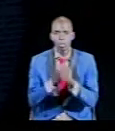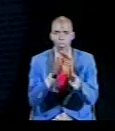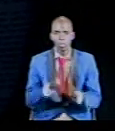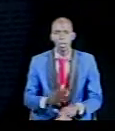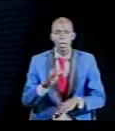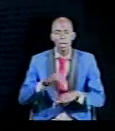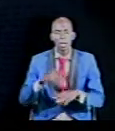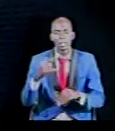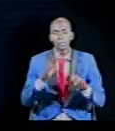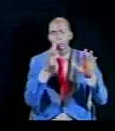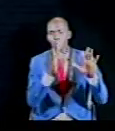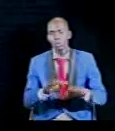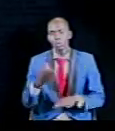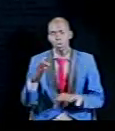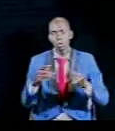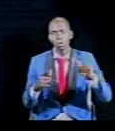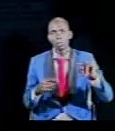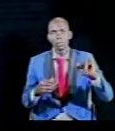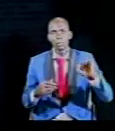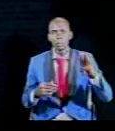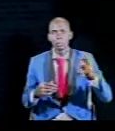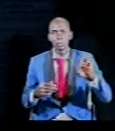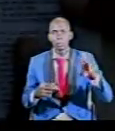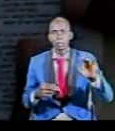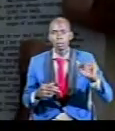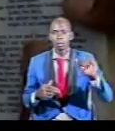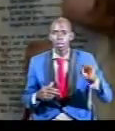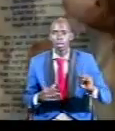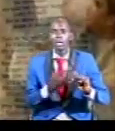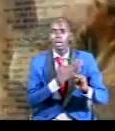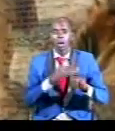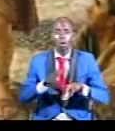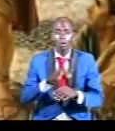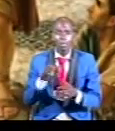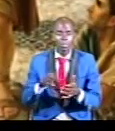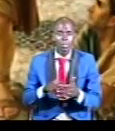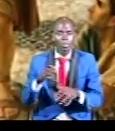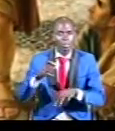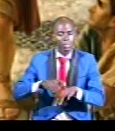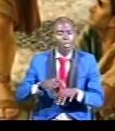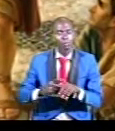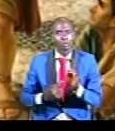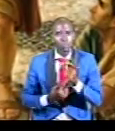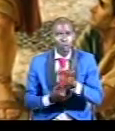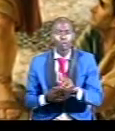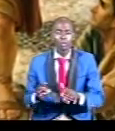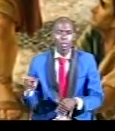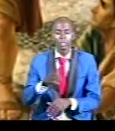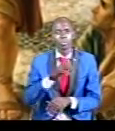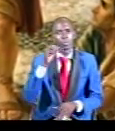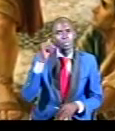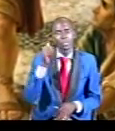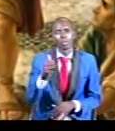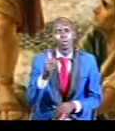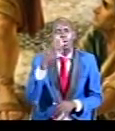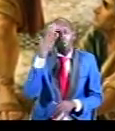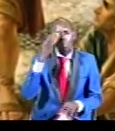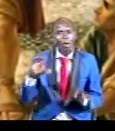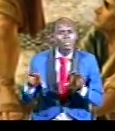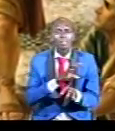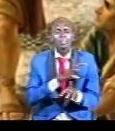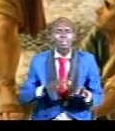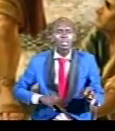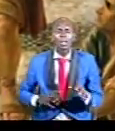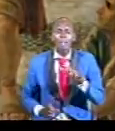Tiberias. And on this wise showed he himself. This is the third time now. Why did he go to them at this